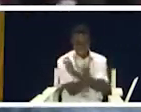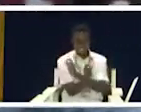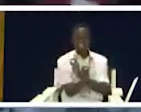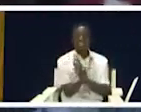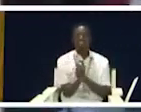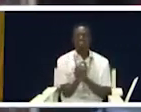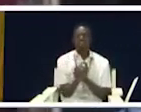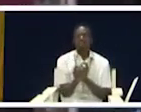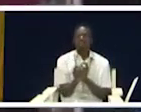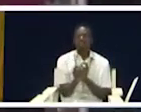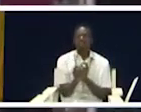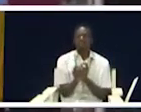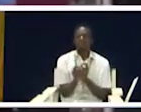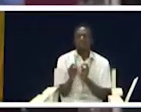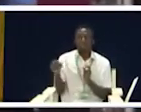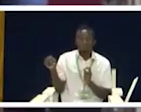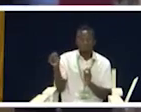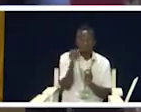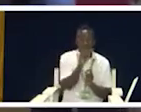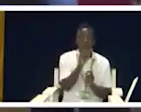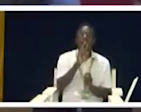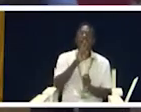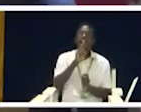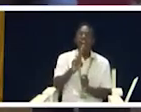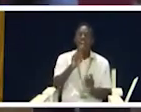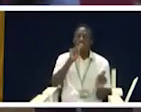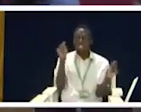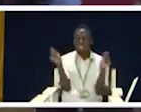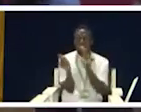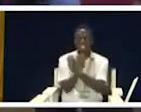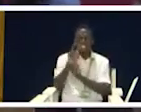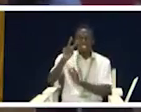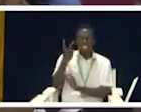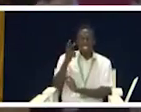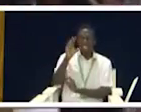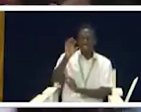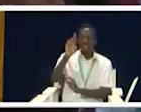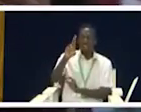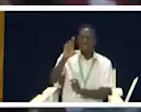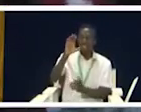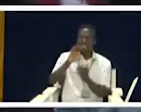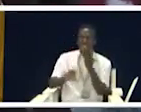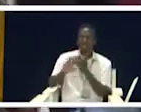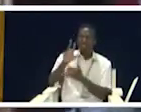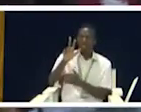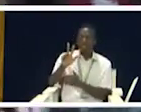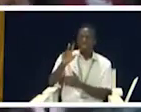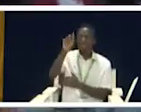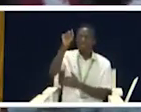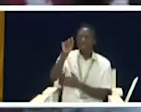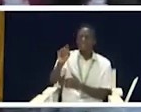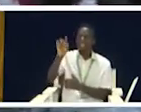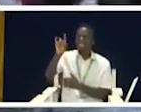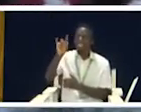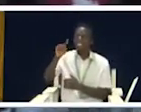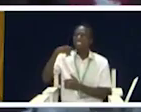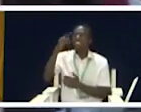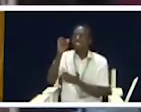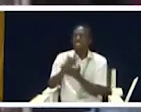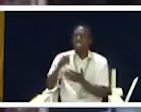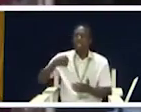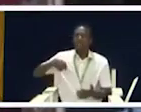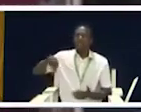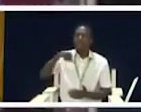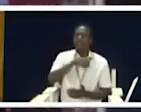Hey, you are changed. 2 Corinthians 3 verse 18. 2 Corinthians 3 verse 18. We are changed into the